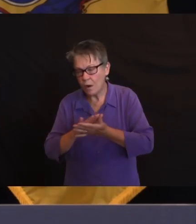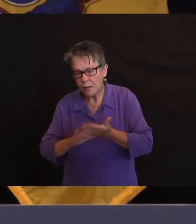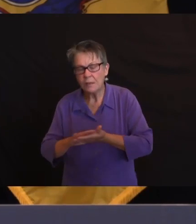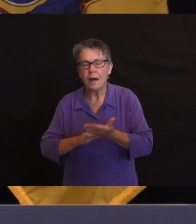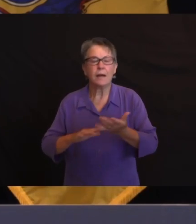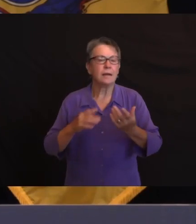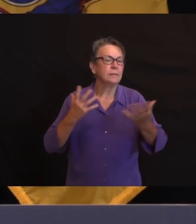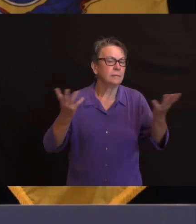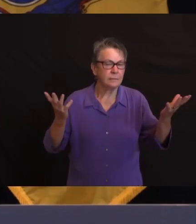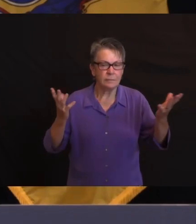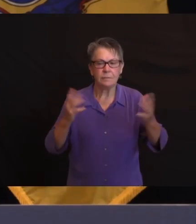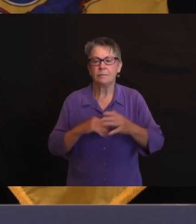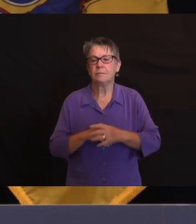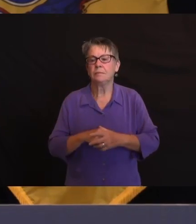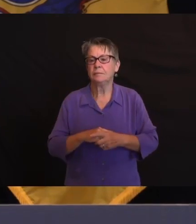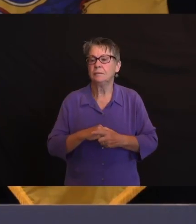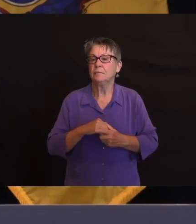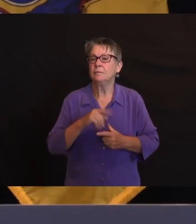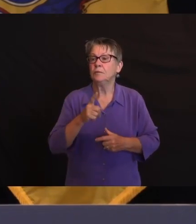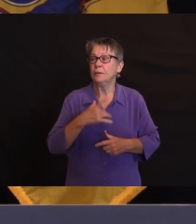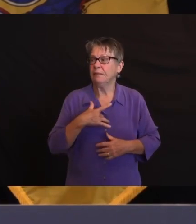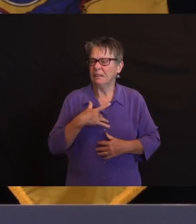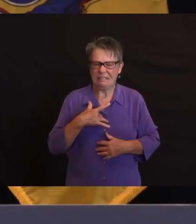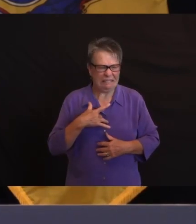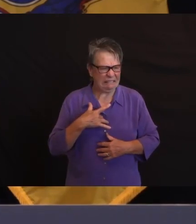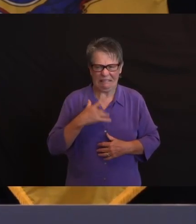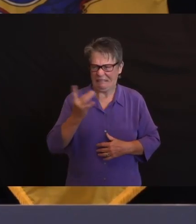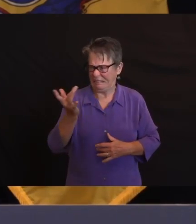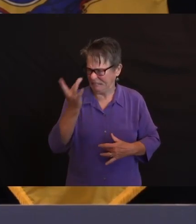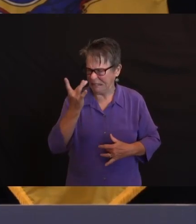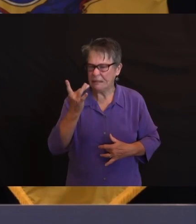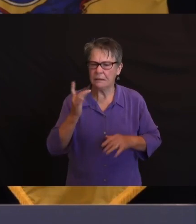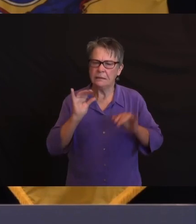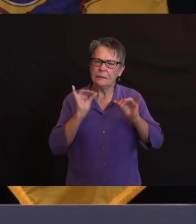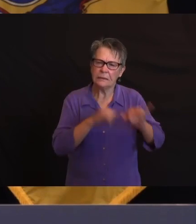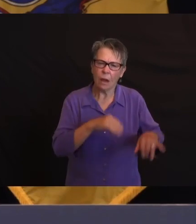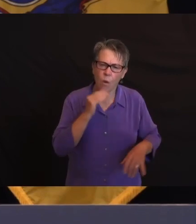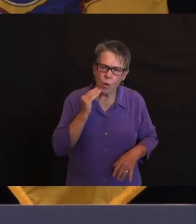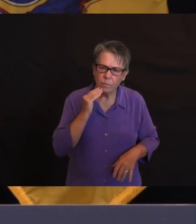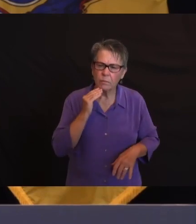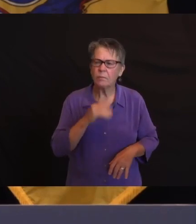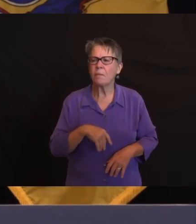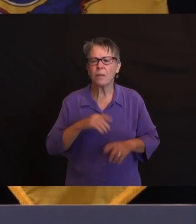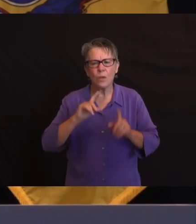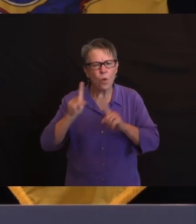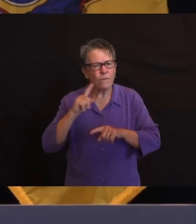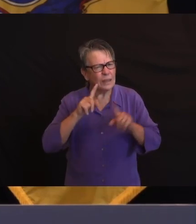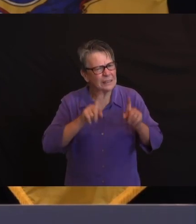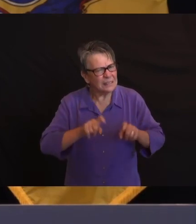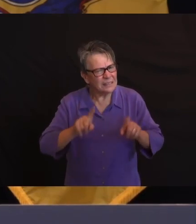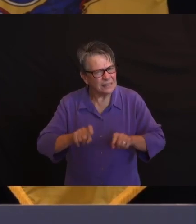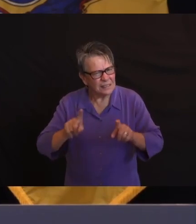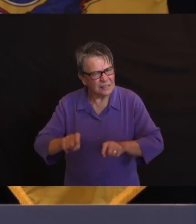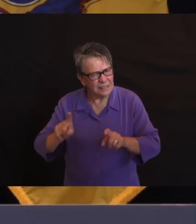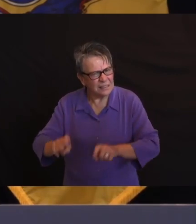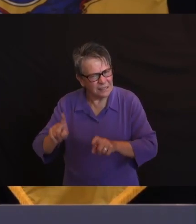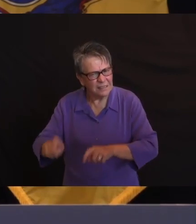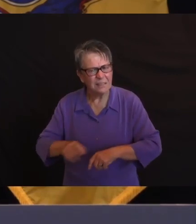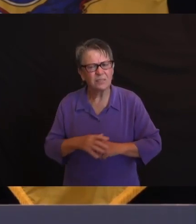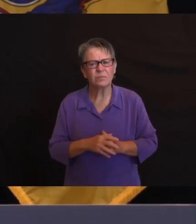get tested, we're already testing at or among either the number one or among the top testing per capita states in the